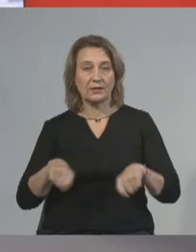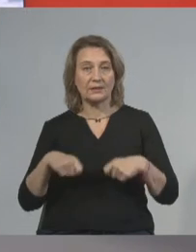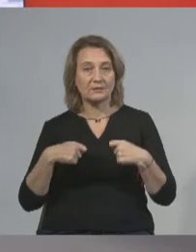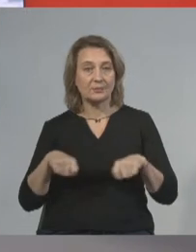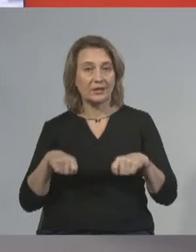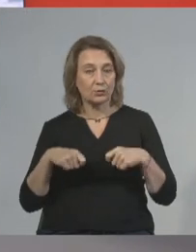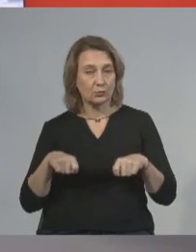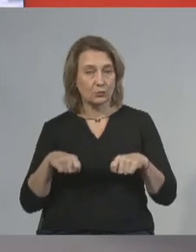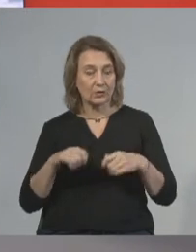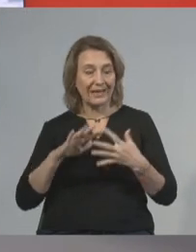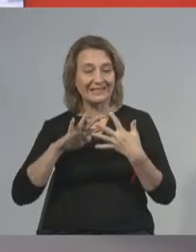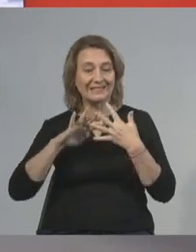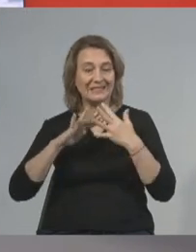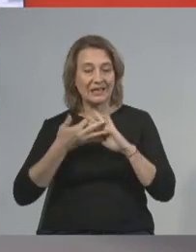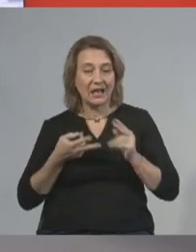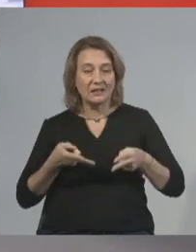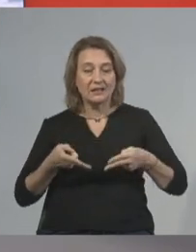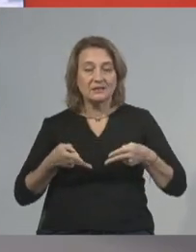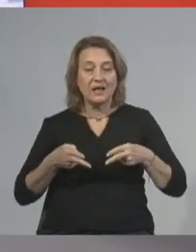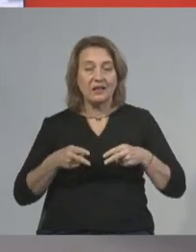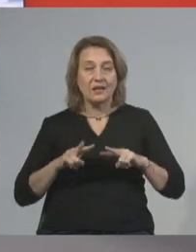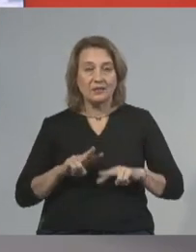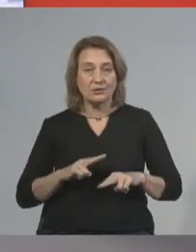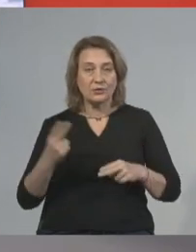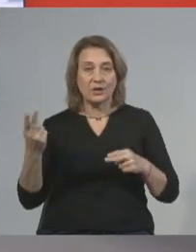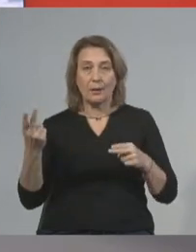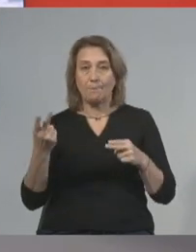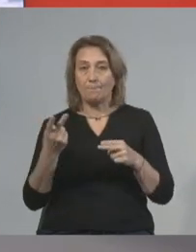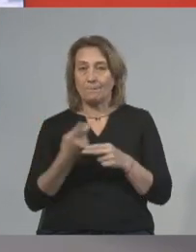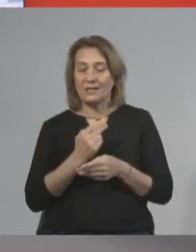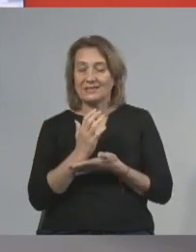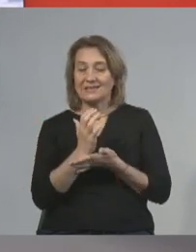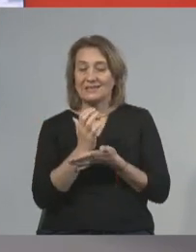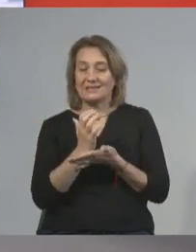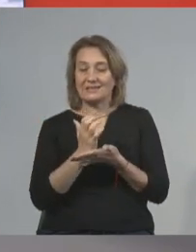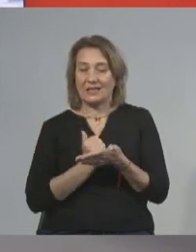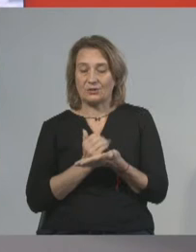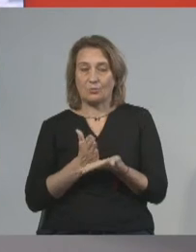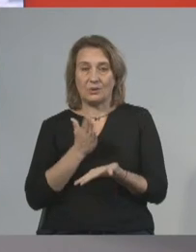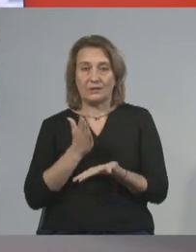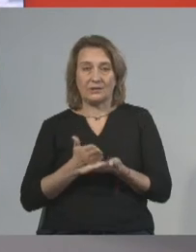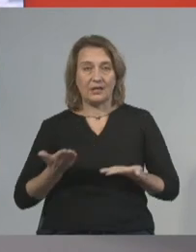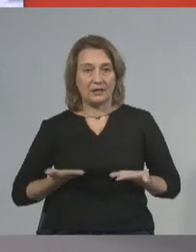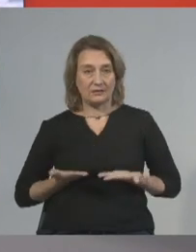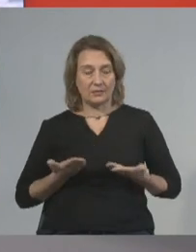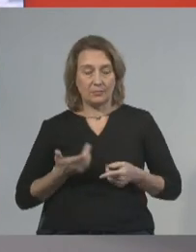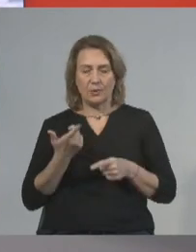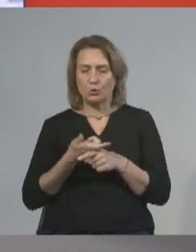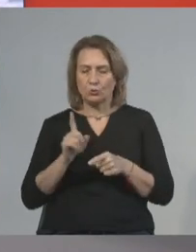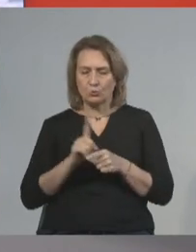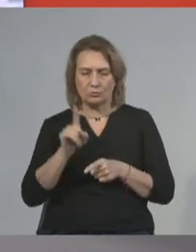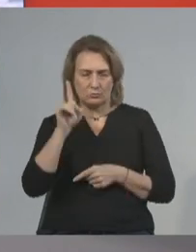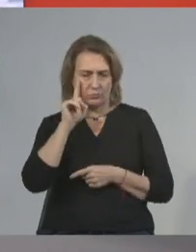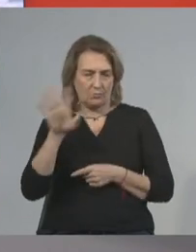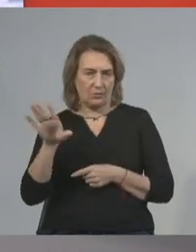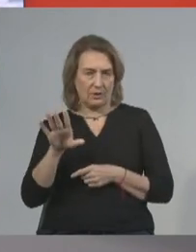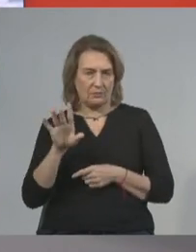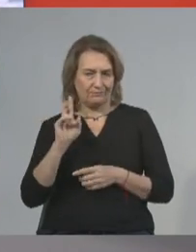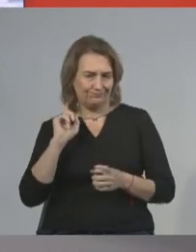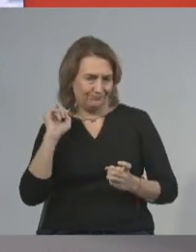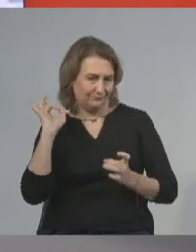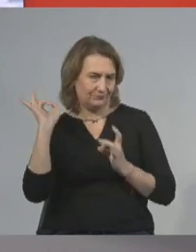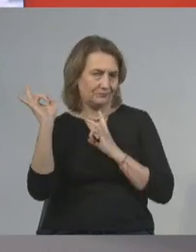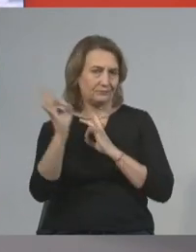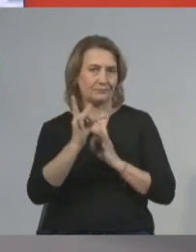is that all ukrainian lands will be sold to foreigners and ukrainian rural population will be left